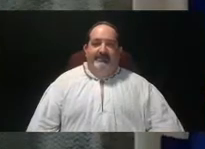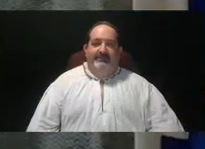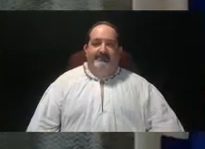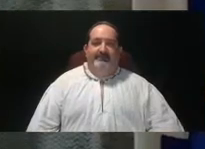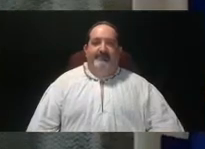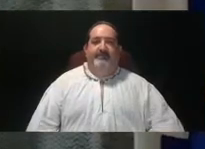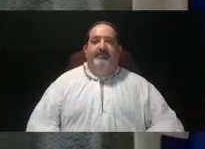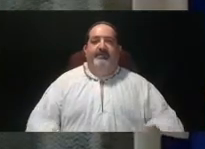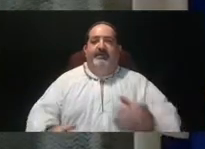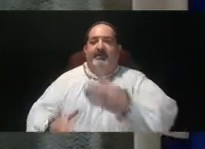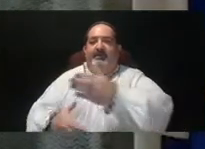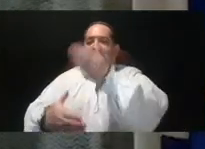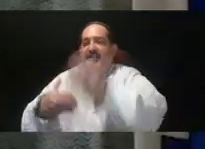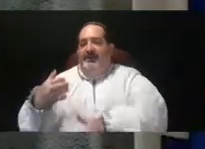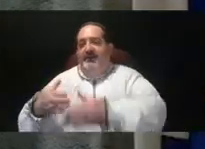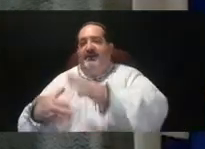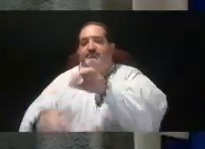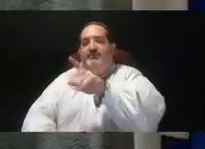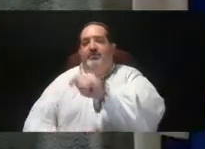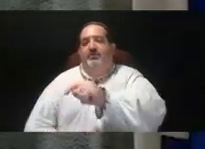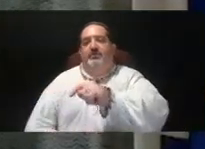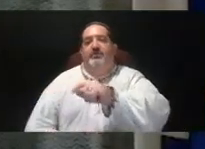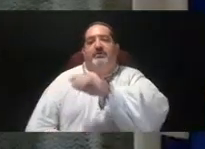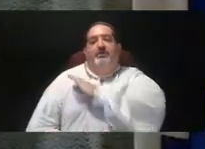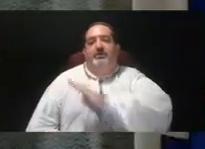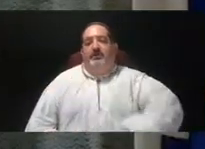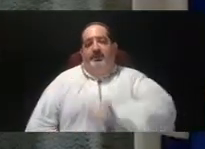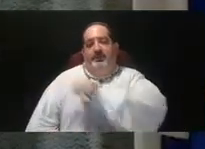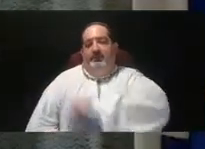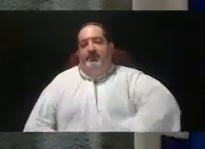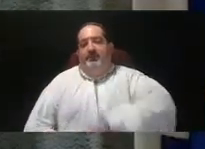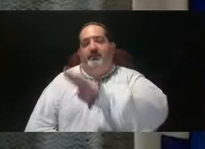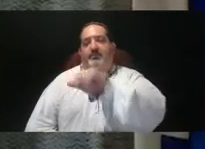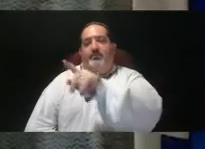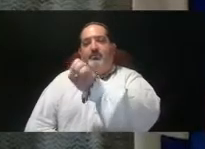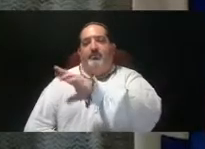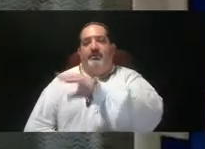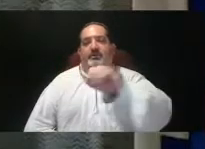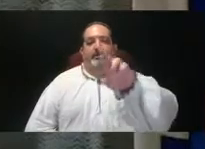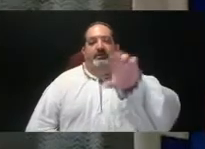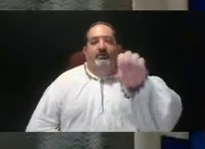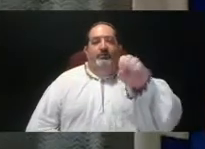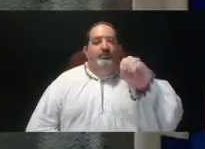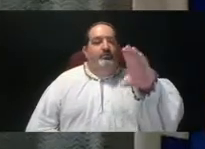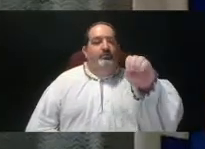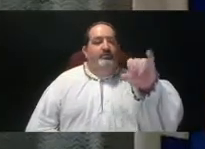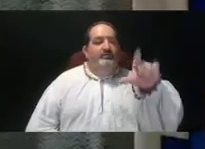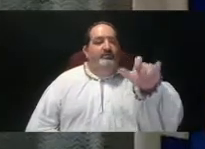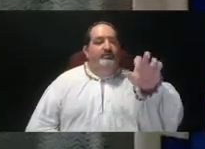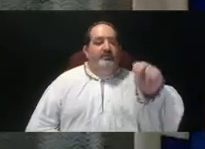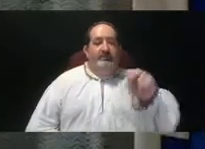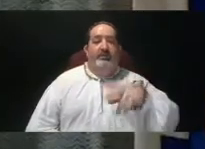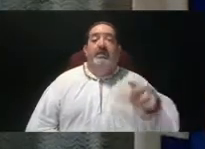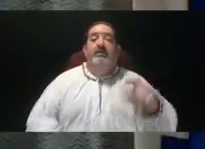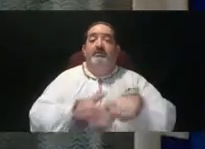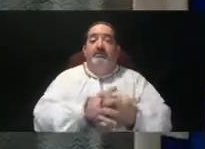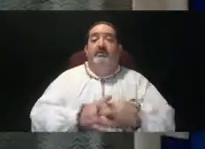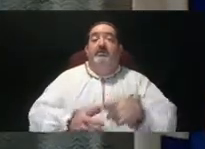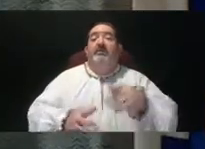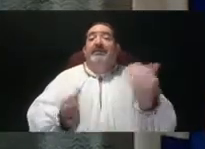Here closes the court of their Excellencies Bjorn and Rachine. Here resumes the court of their Majesties Alexander and Tahira.